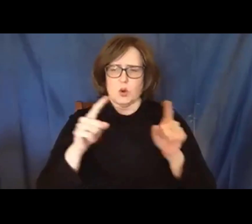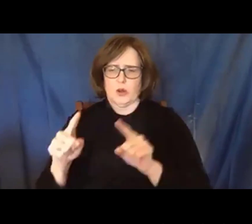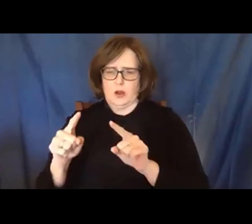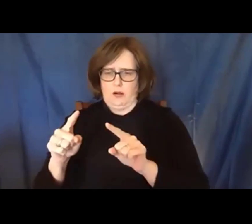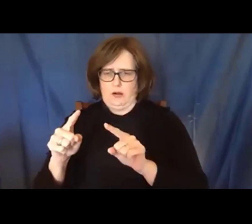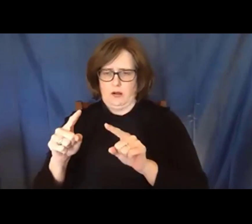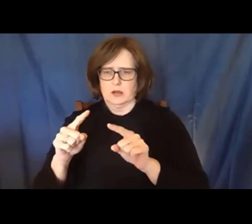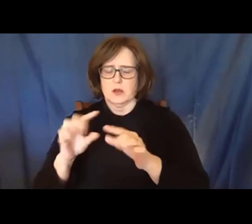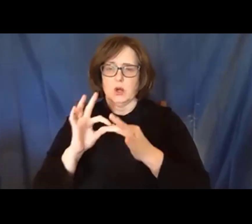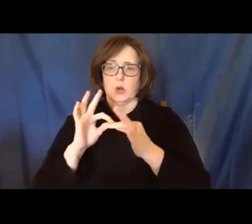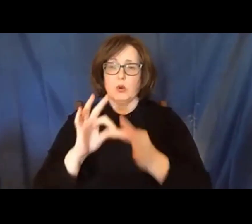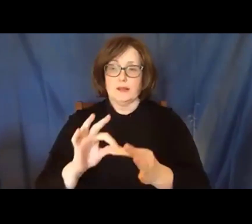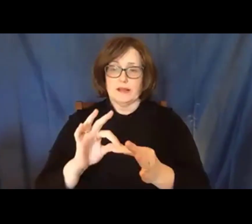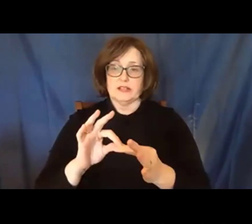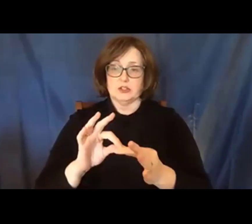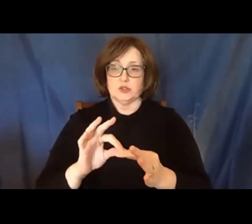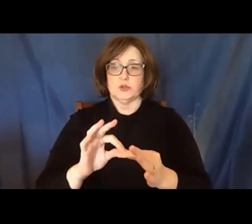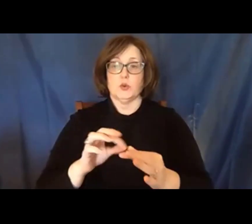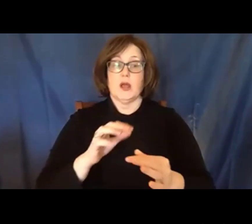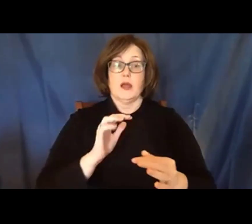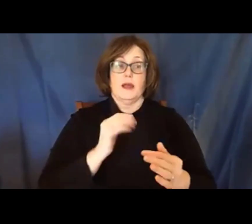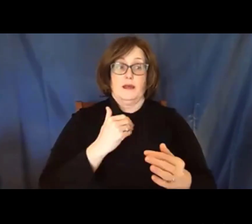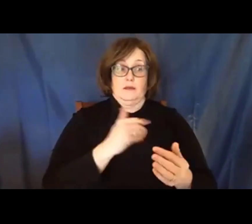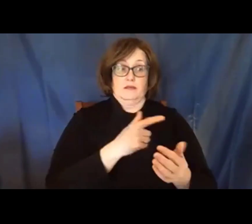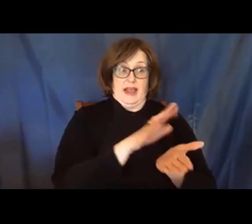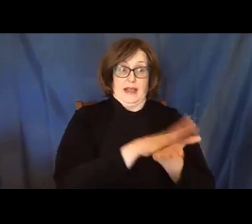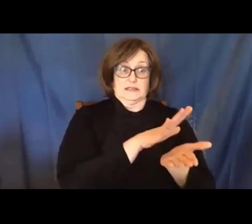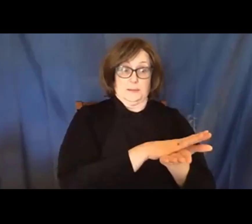diversifying at least the academy from that perspective.